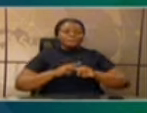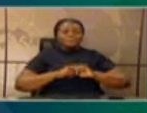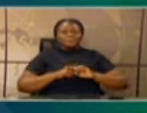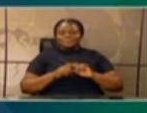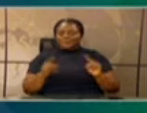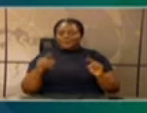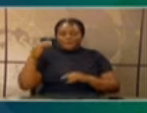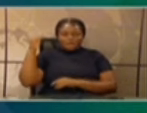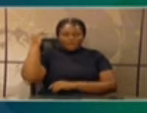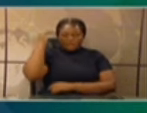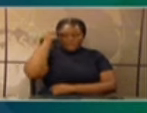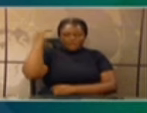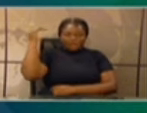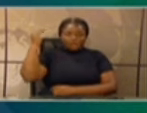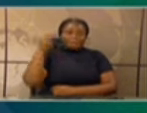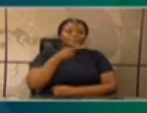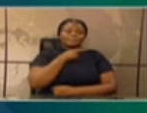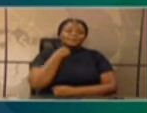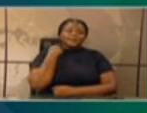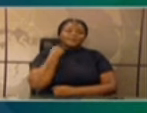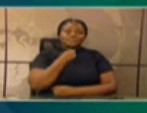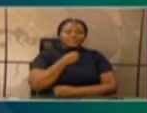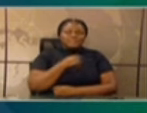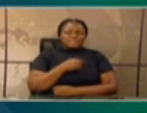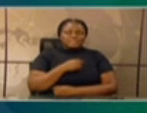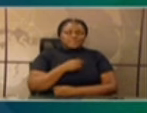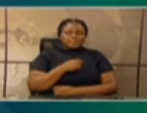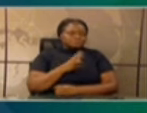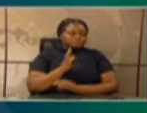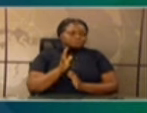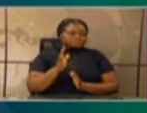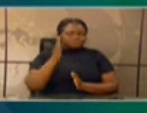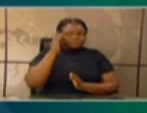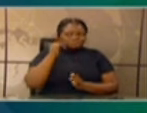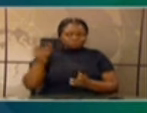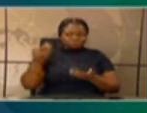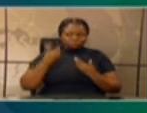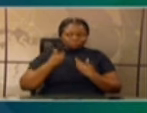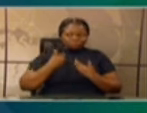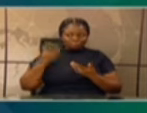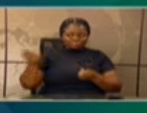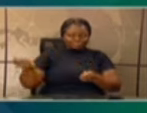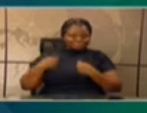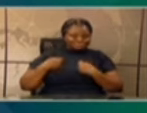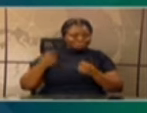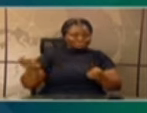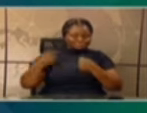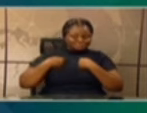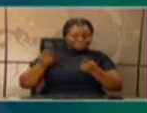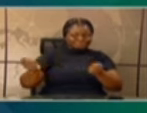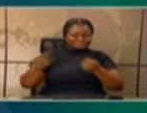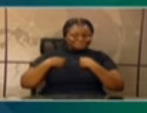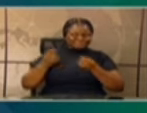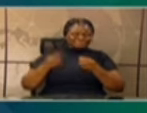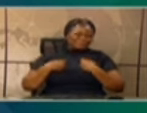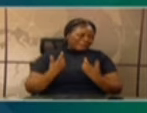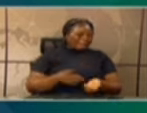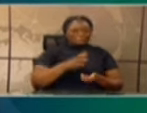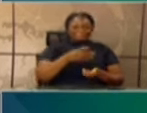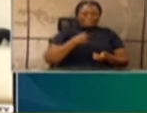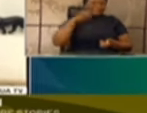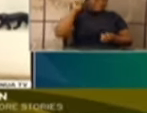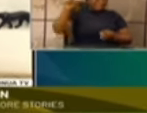head pastor untimi nkanasem because empap one in tadias of my mission in ano a associate pastor na yere and oko China